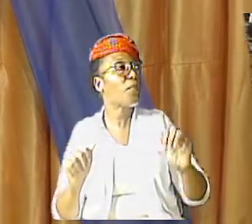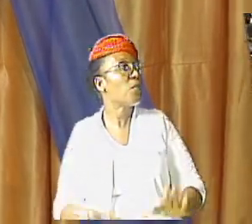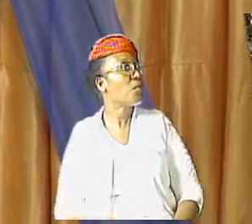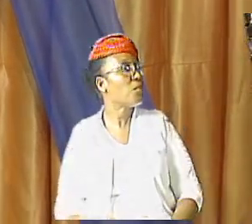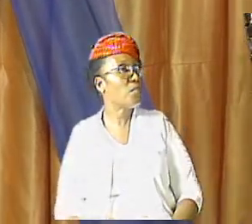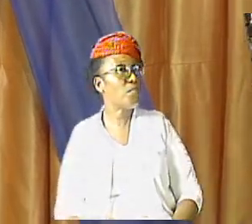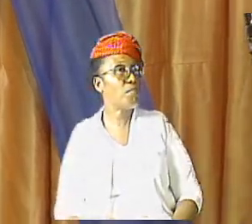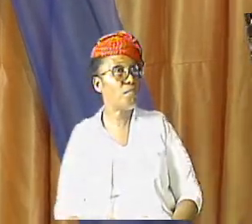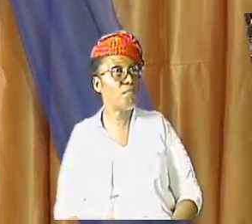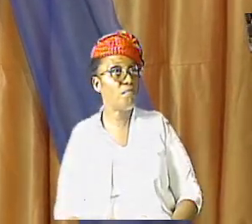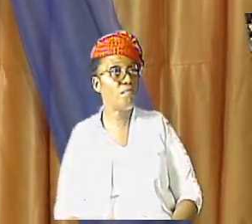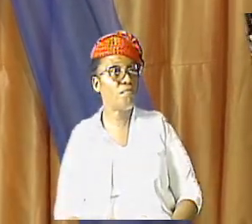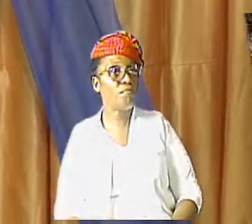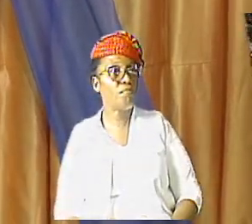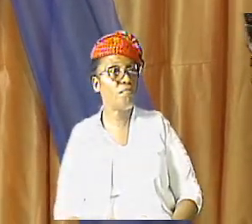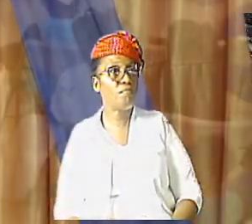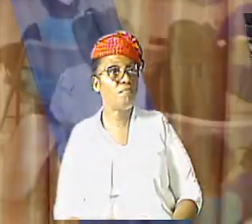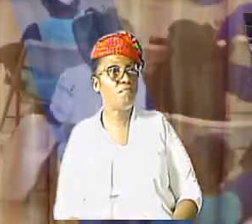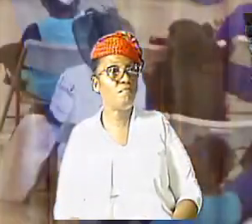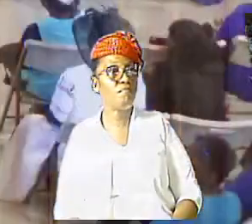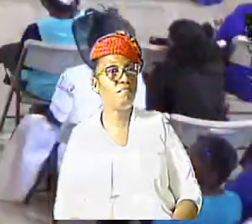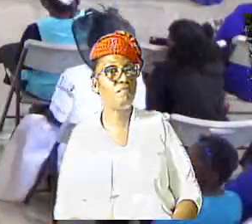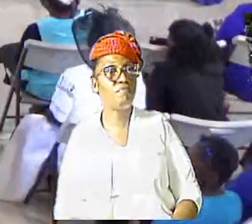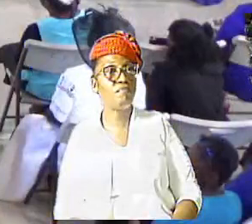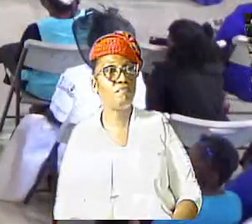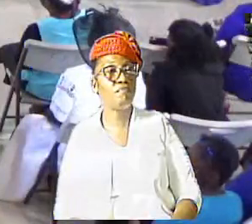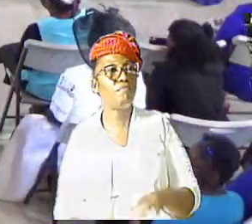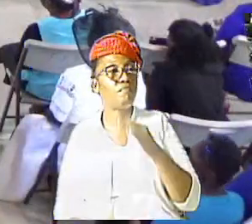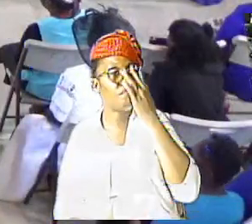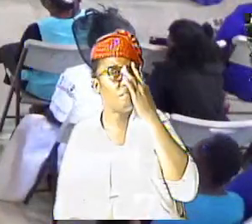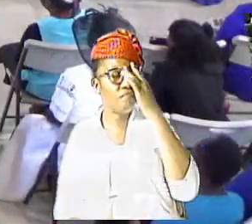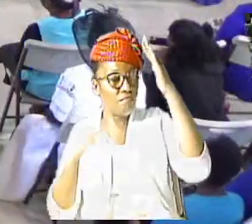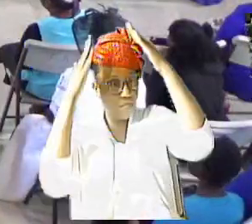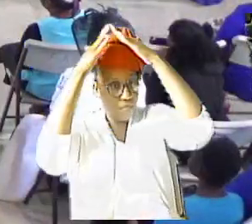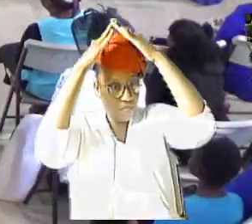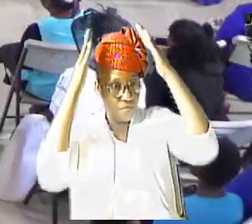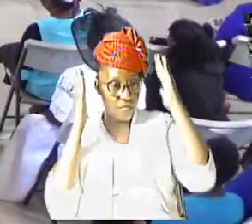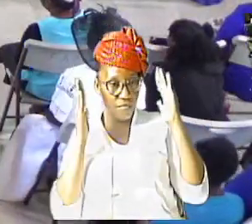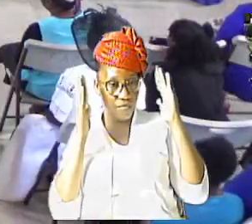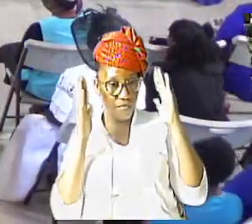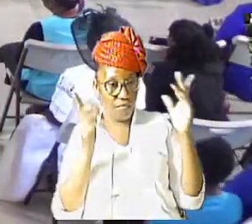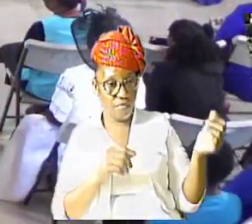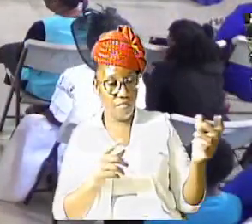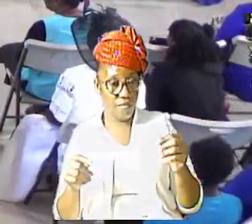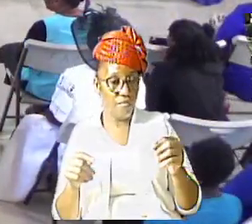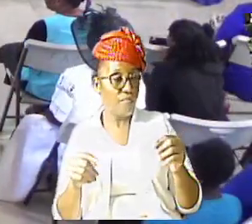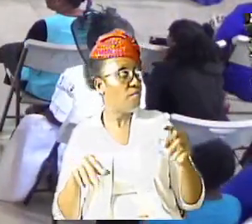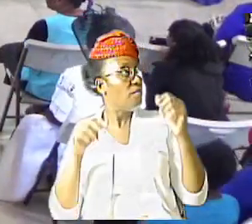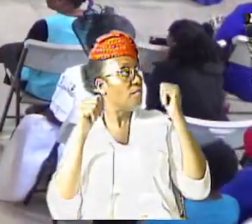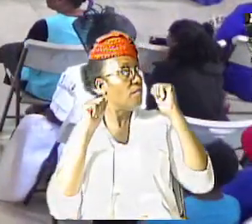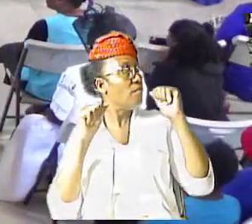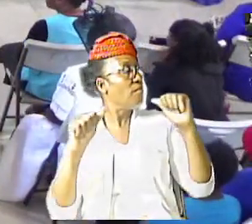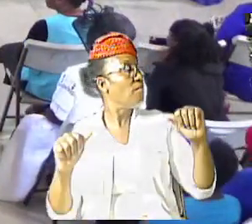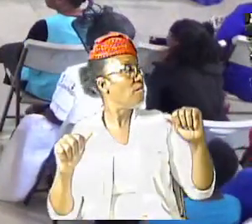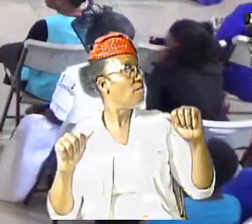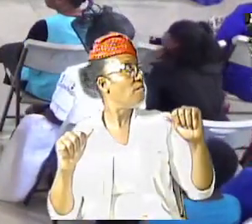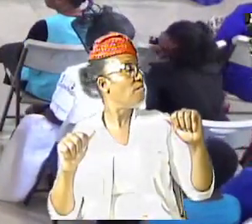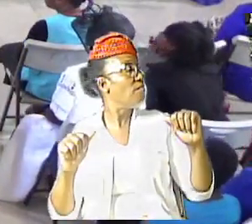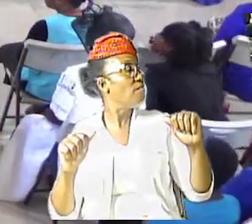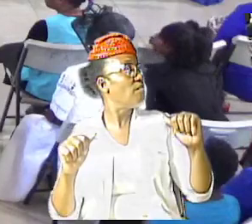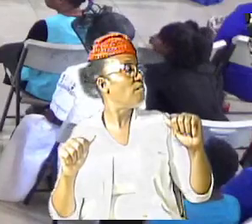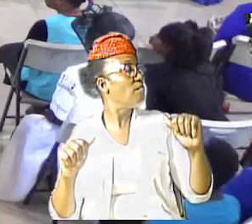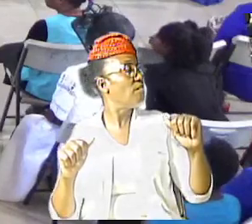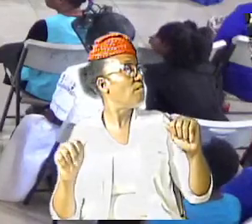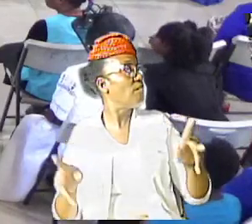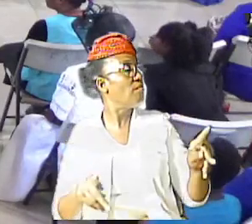Oh, you will. Okay. All right, so Bishop will do the announcement. Praise God. Come, put your